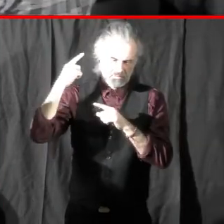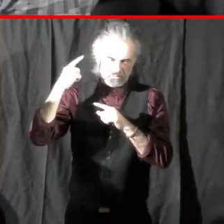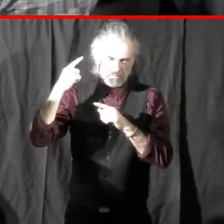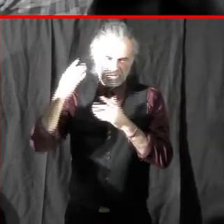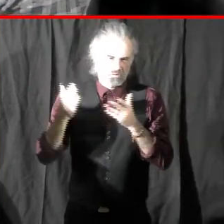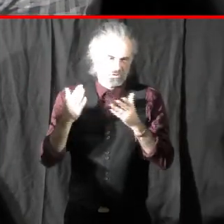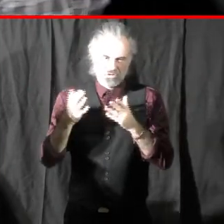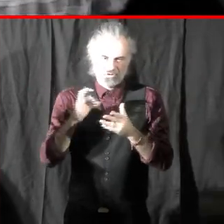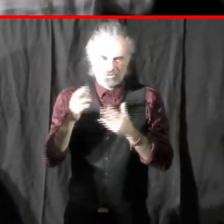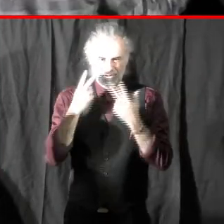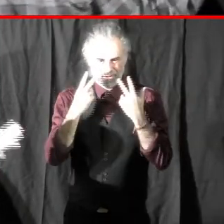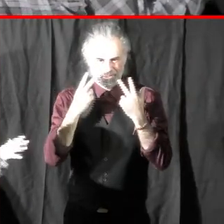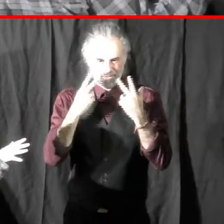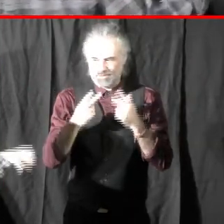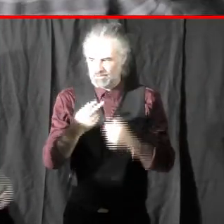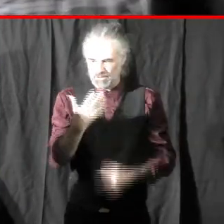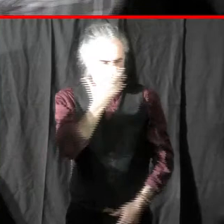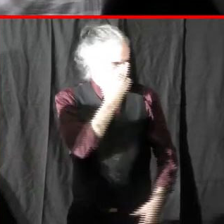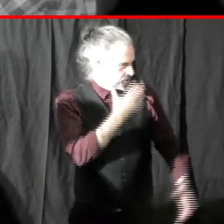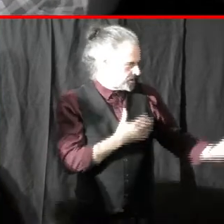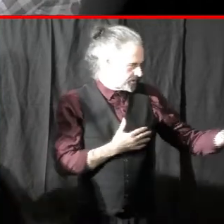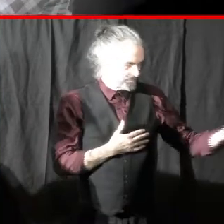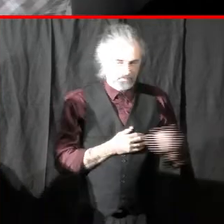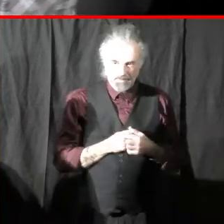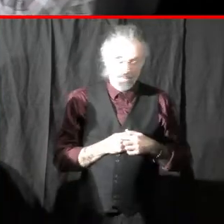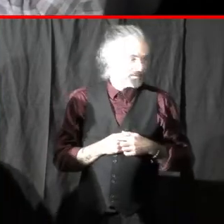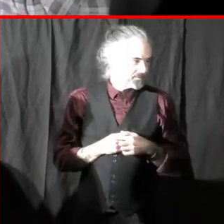shown. Apologies.